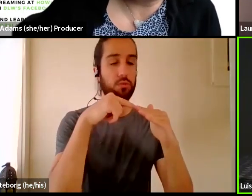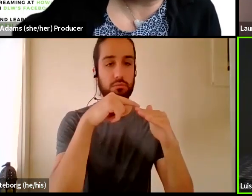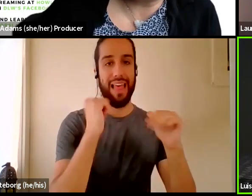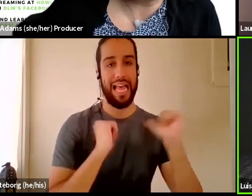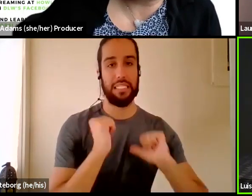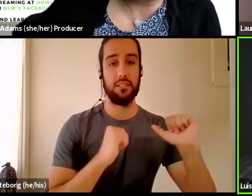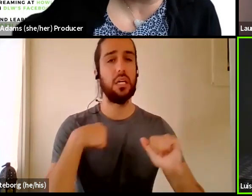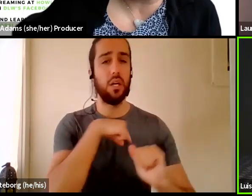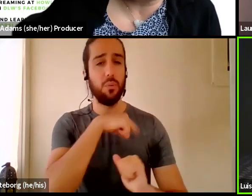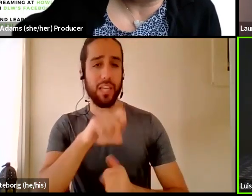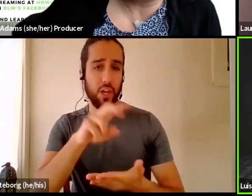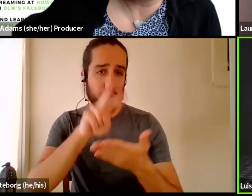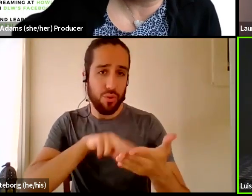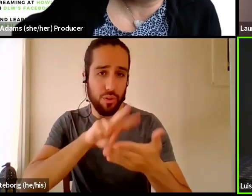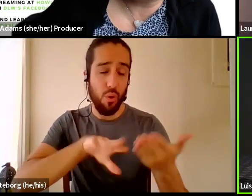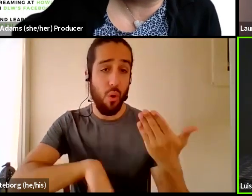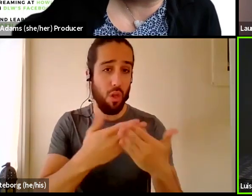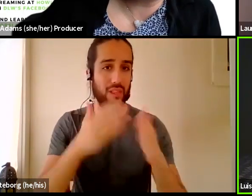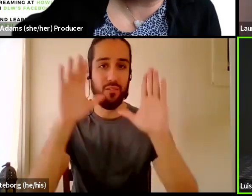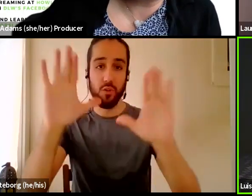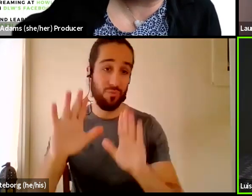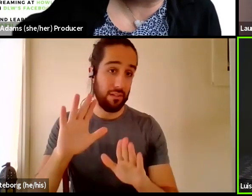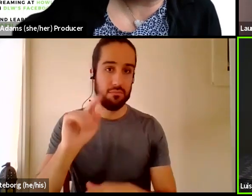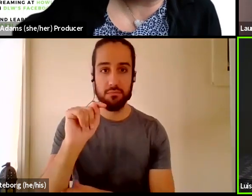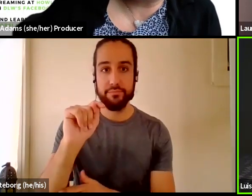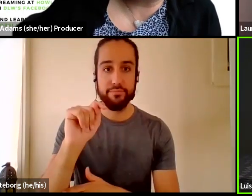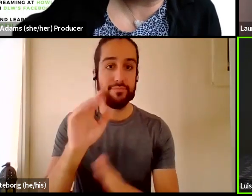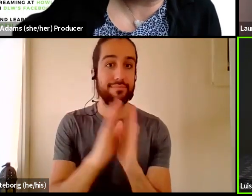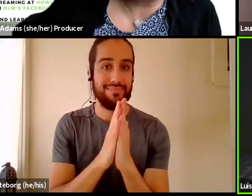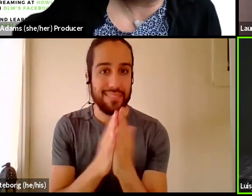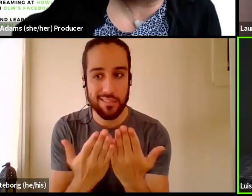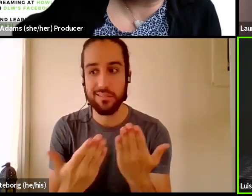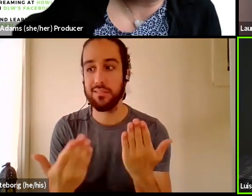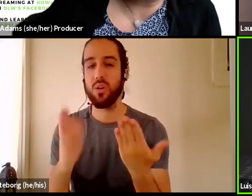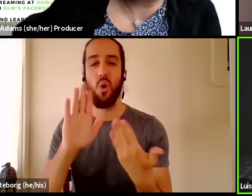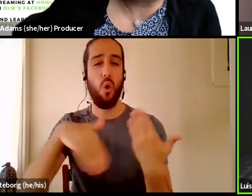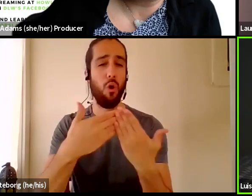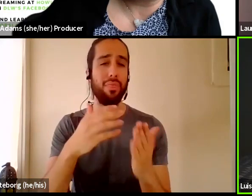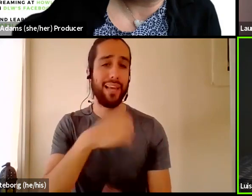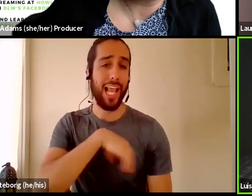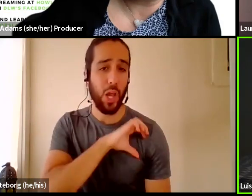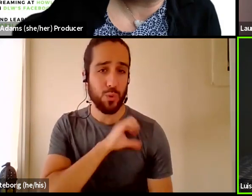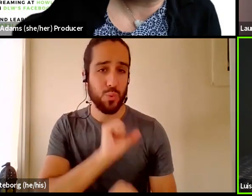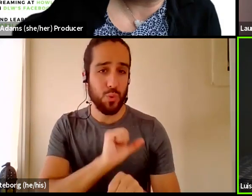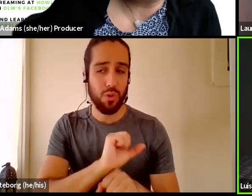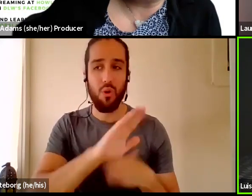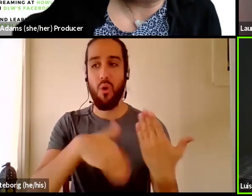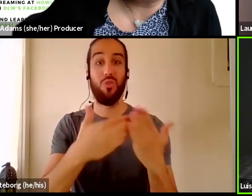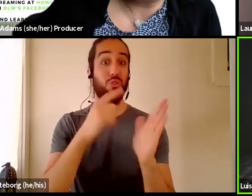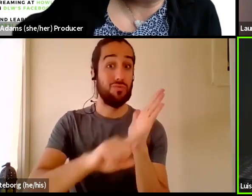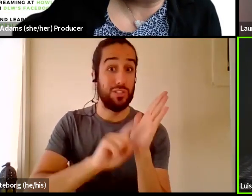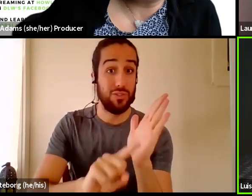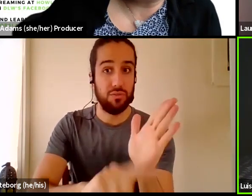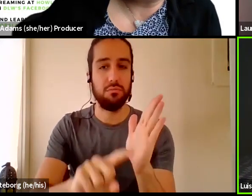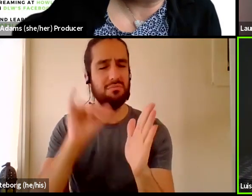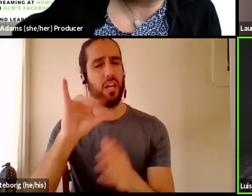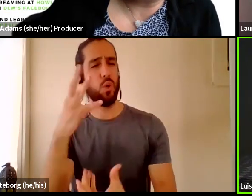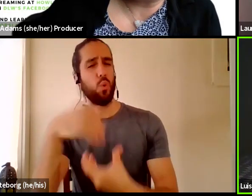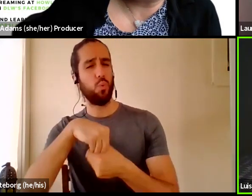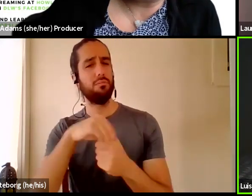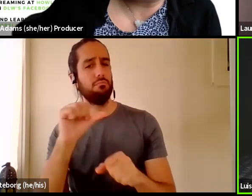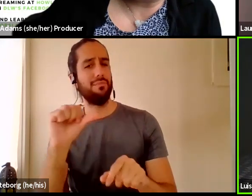great texts. We can do all the character work. We can do all the great research. And the research includes the exercises of